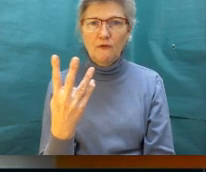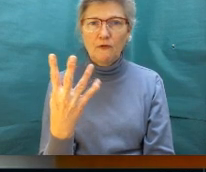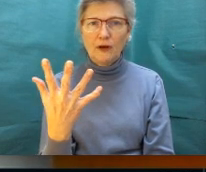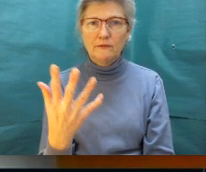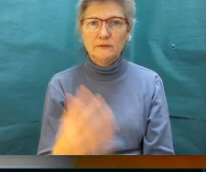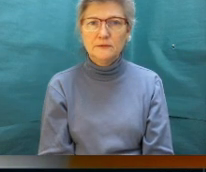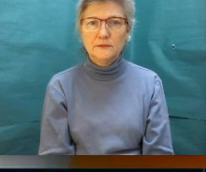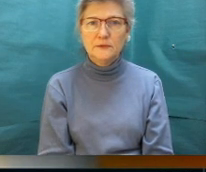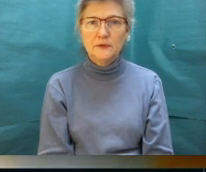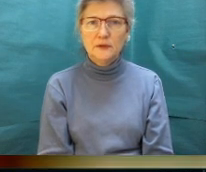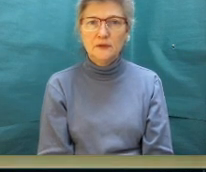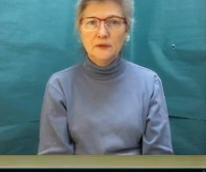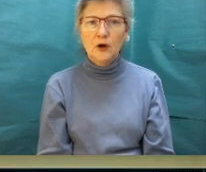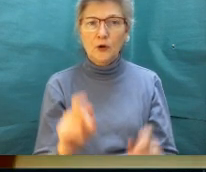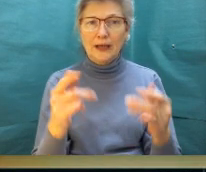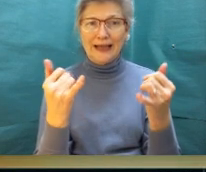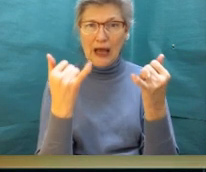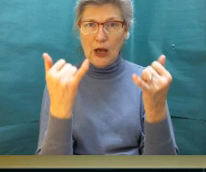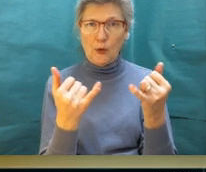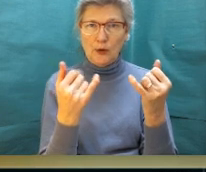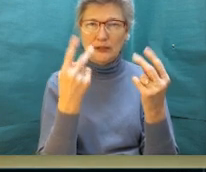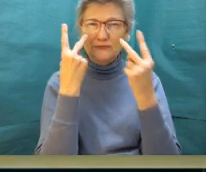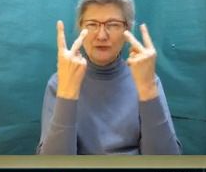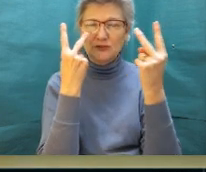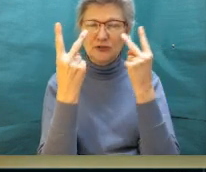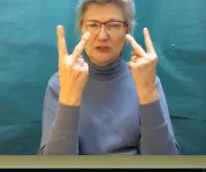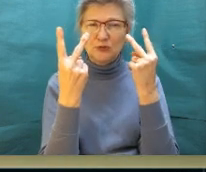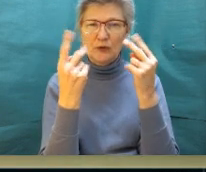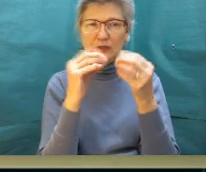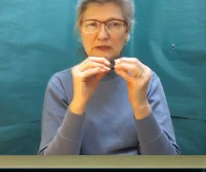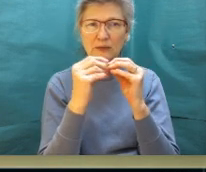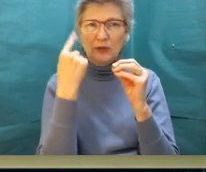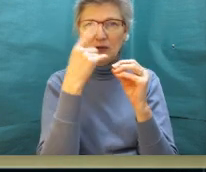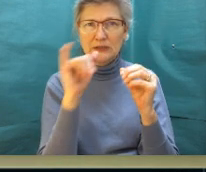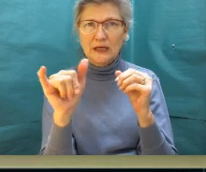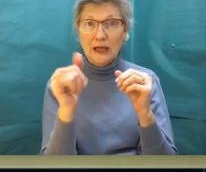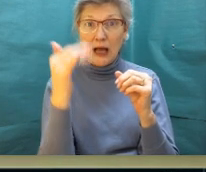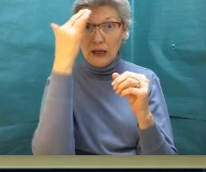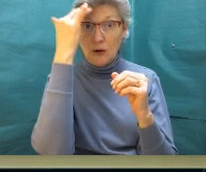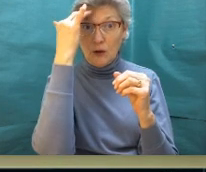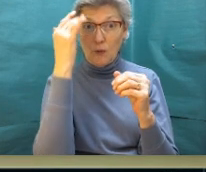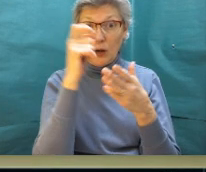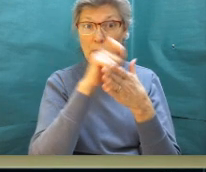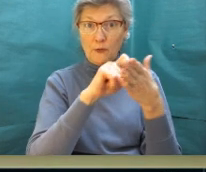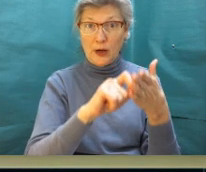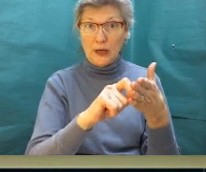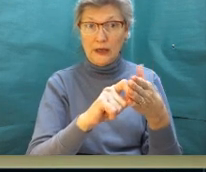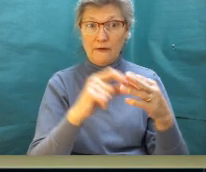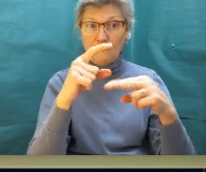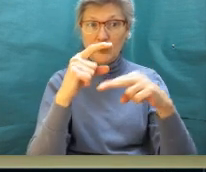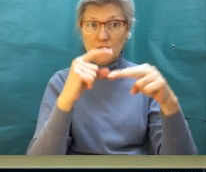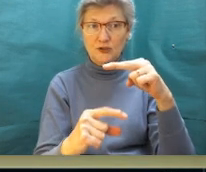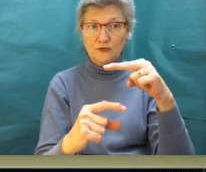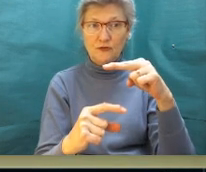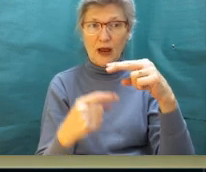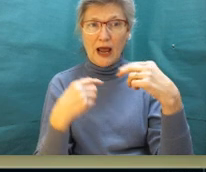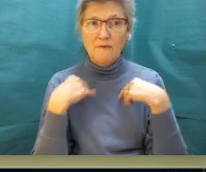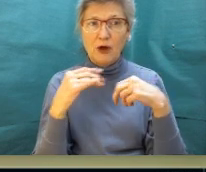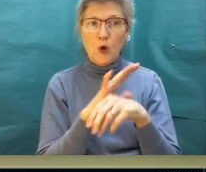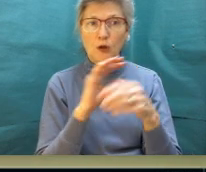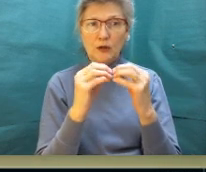5. All right, now I've visualized what this number looks like, and I know that when I write it in fraction form, I have my